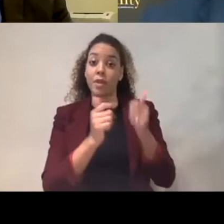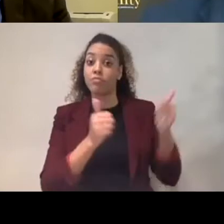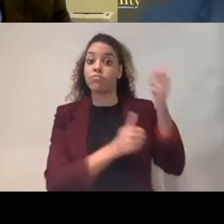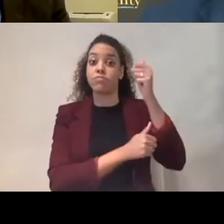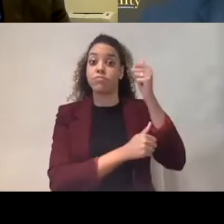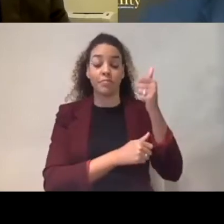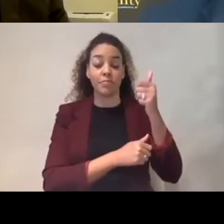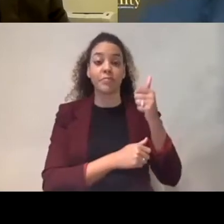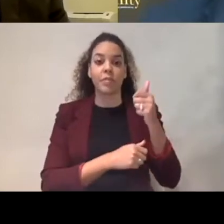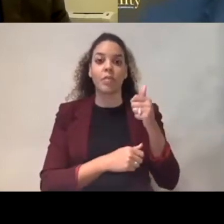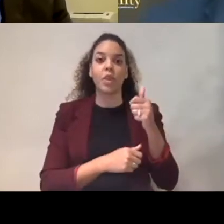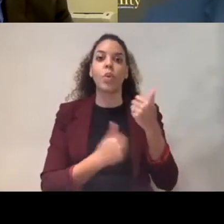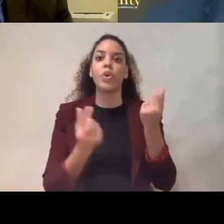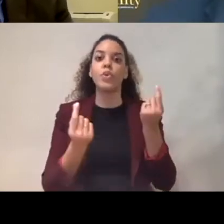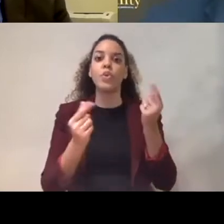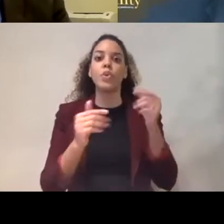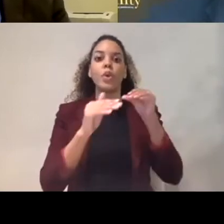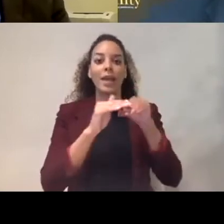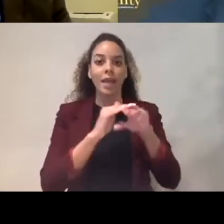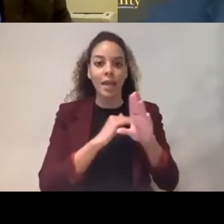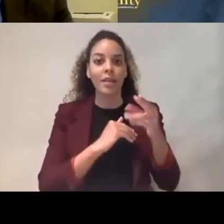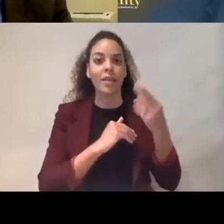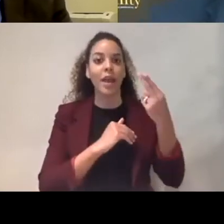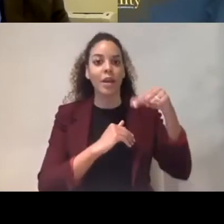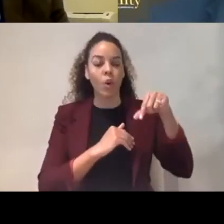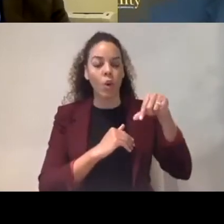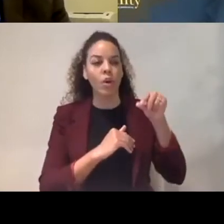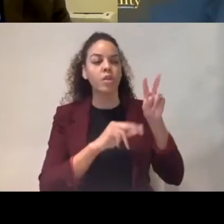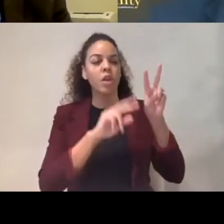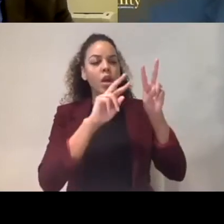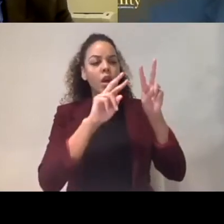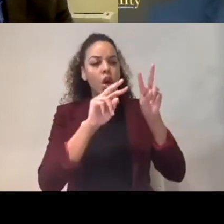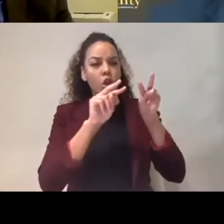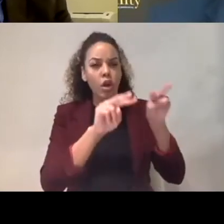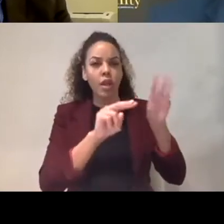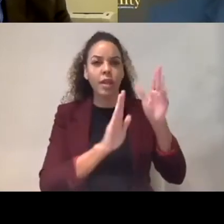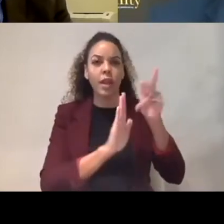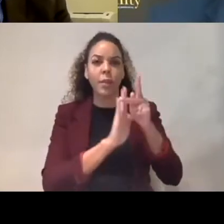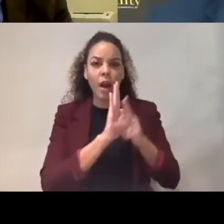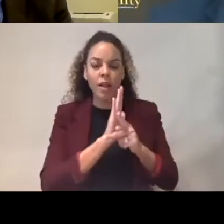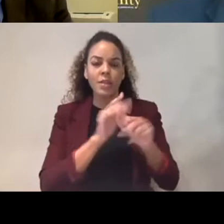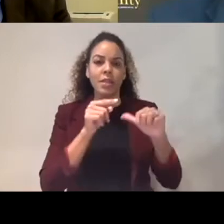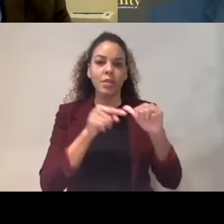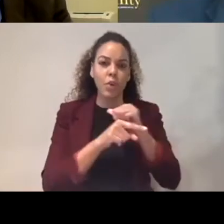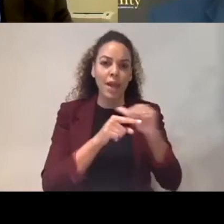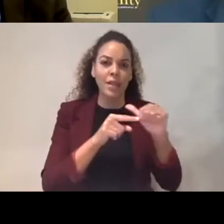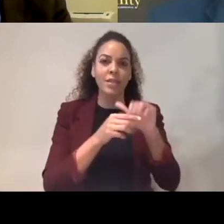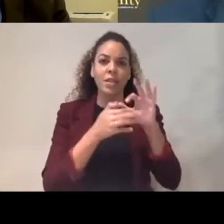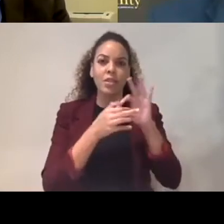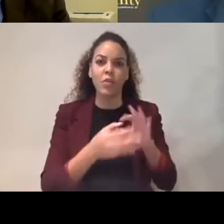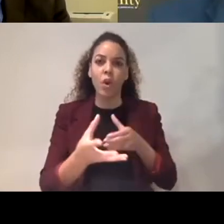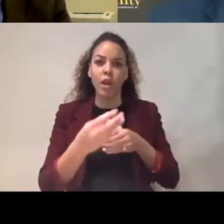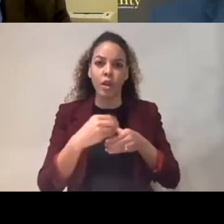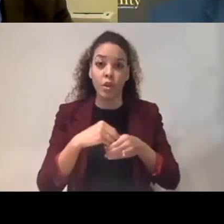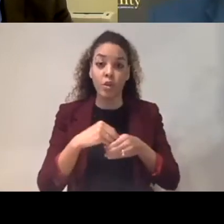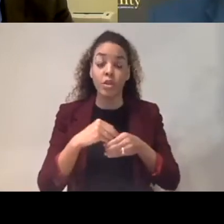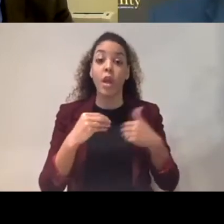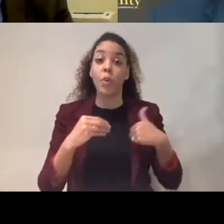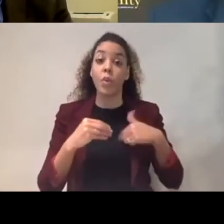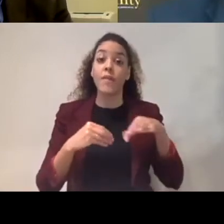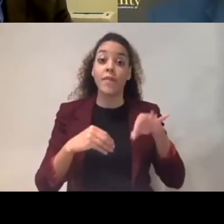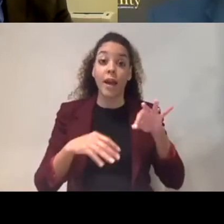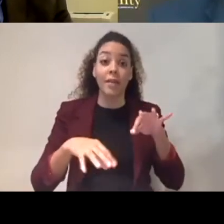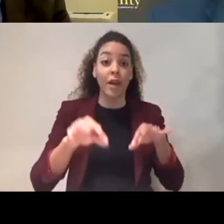headquarters, looking at their policies and practices for inclusion. And what we're finding, and I think this is very positive, even amidst